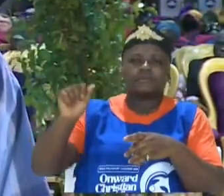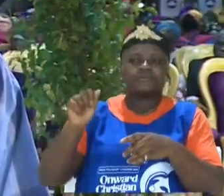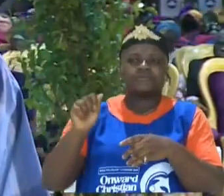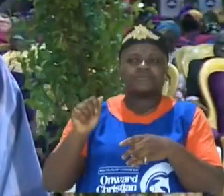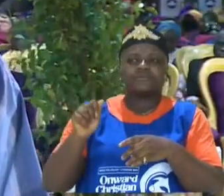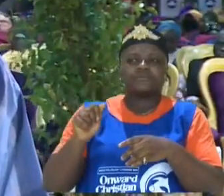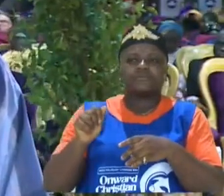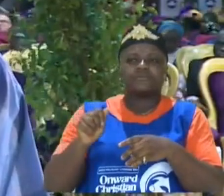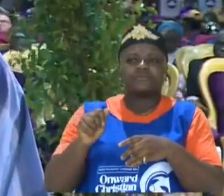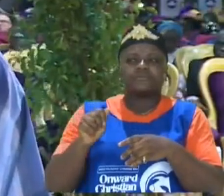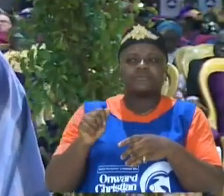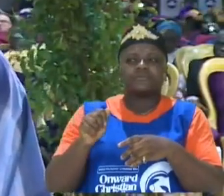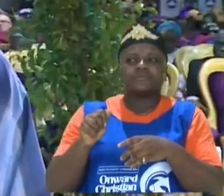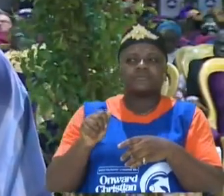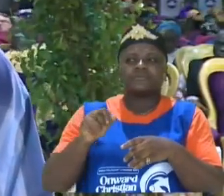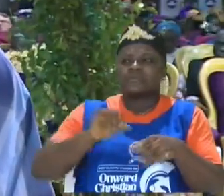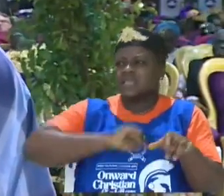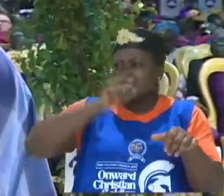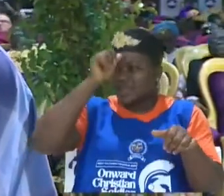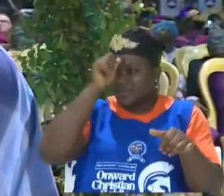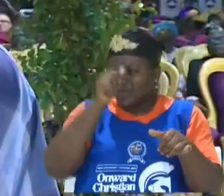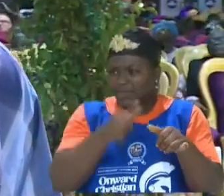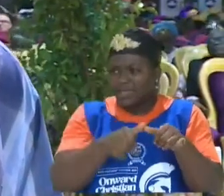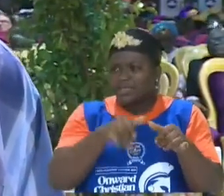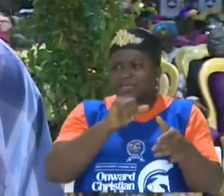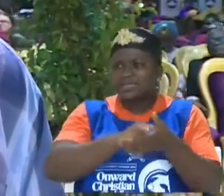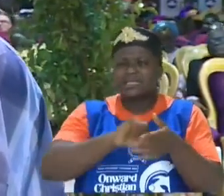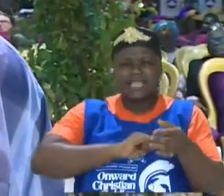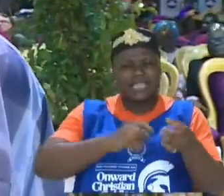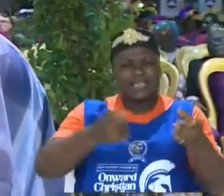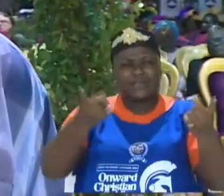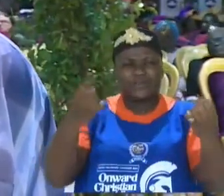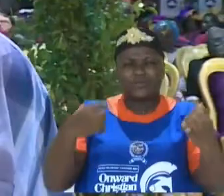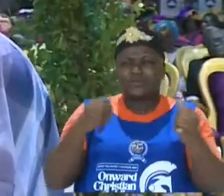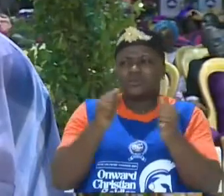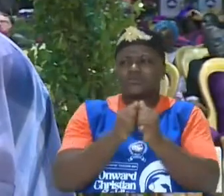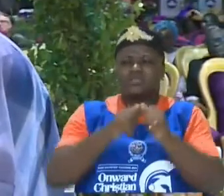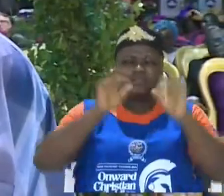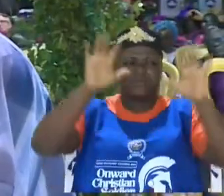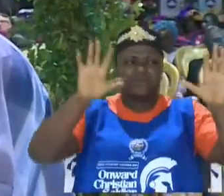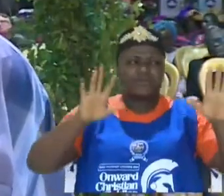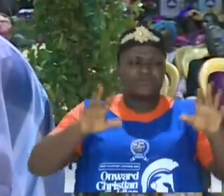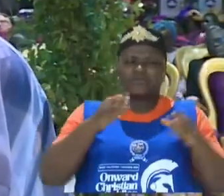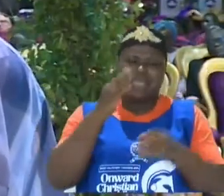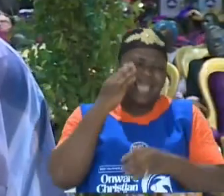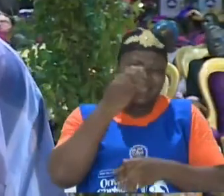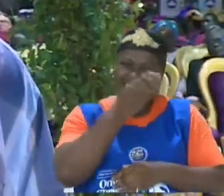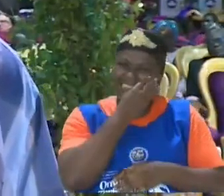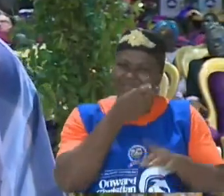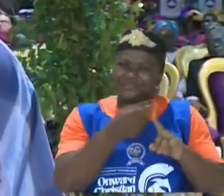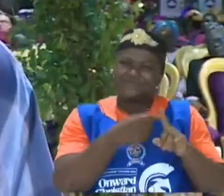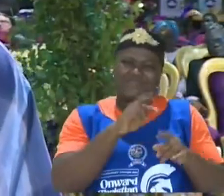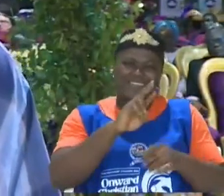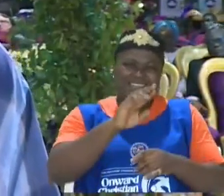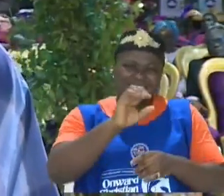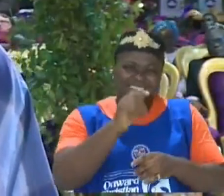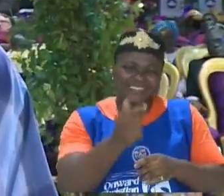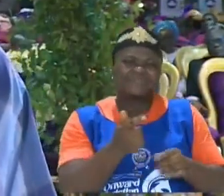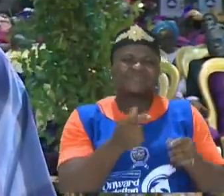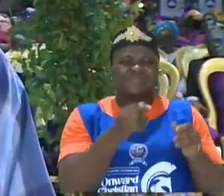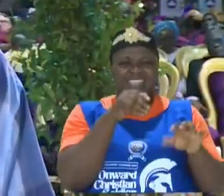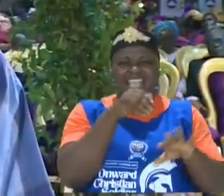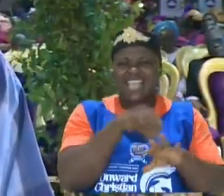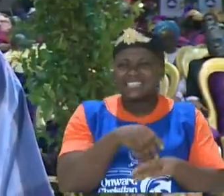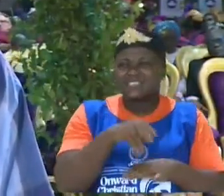And so I remember that I came with the miracle handkerchief from the Redemption City of God. At about